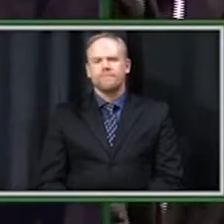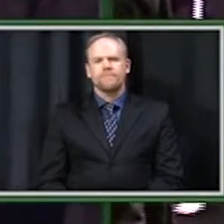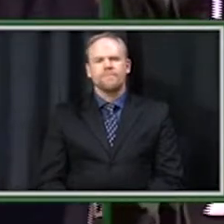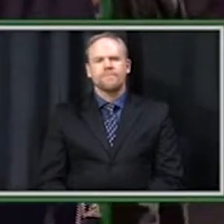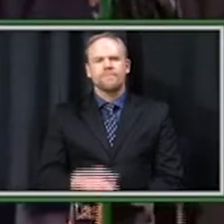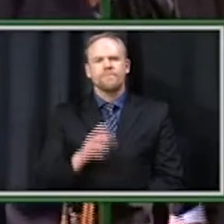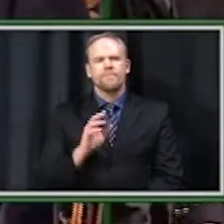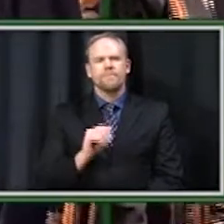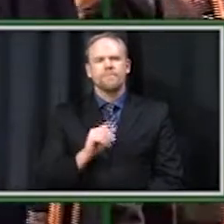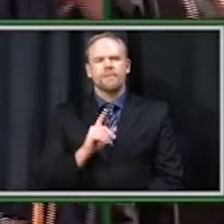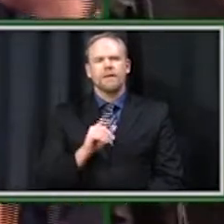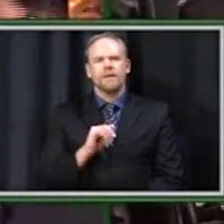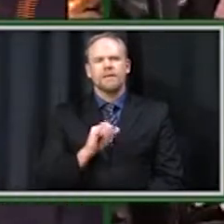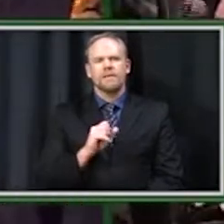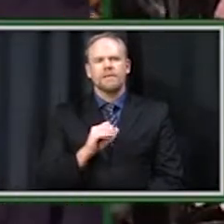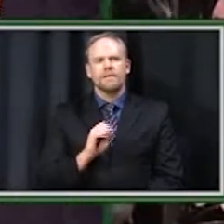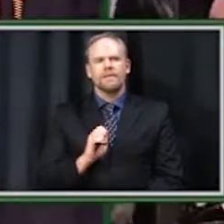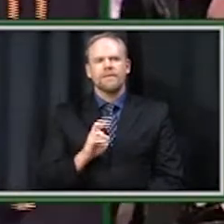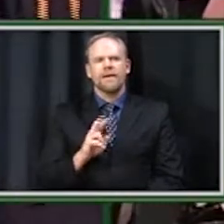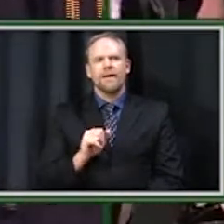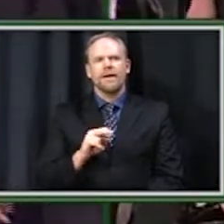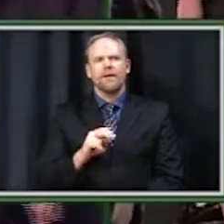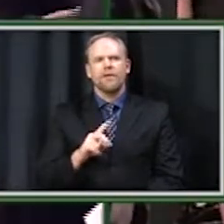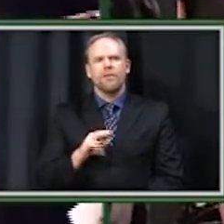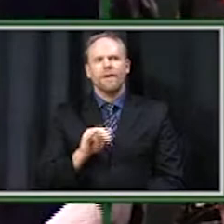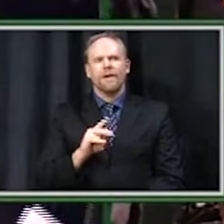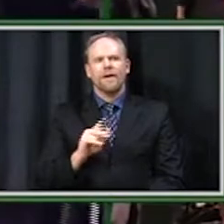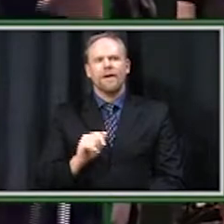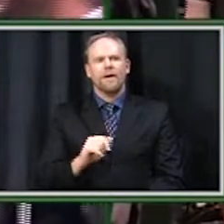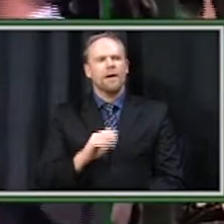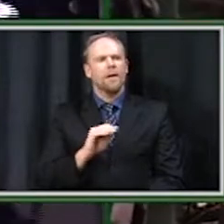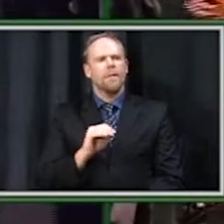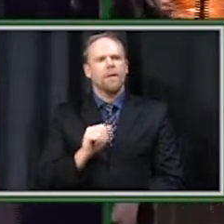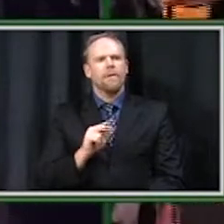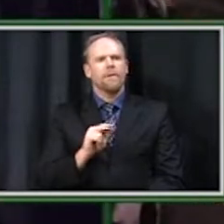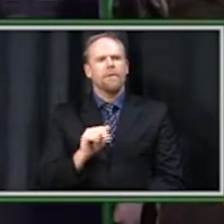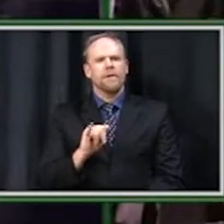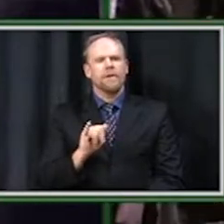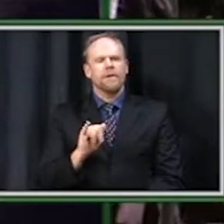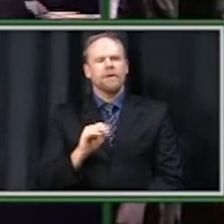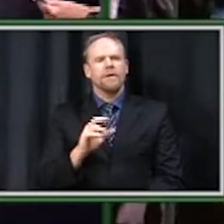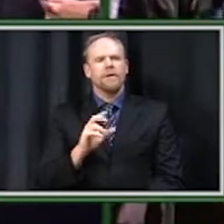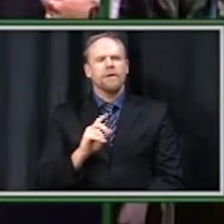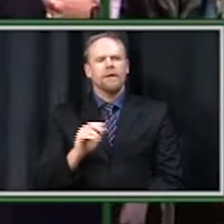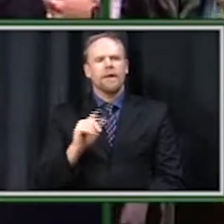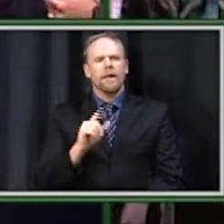Elise Andrika. Mari Del Angel.